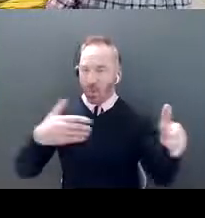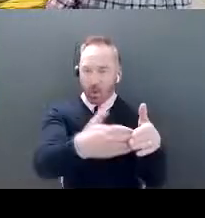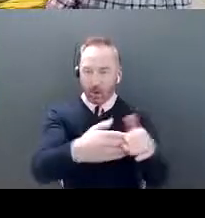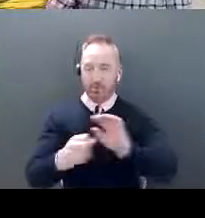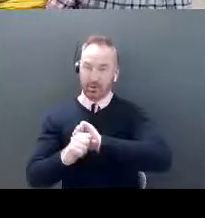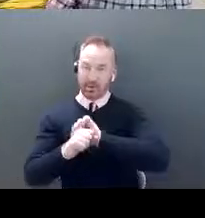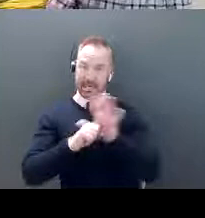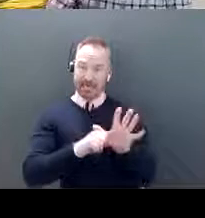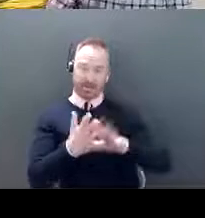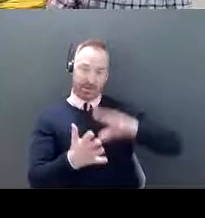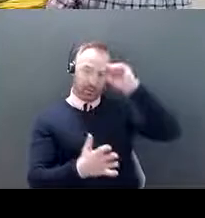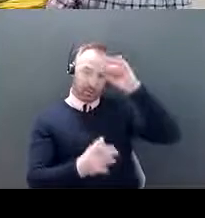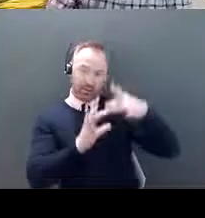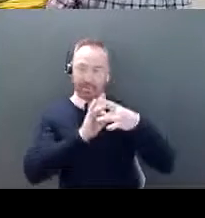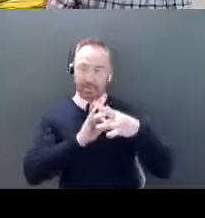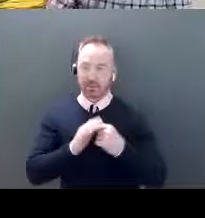precarious incomes and,